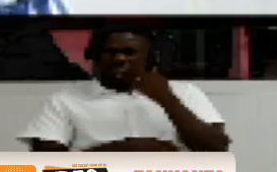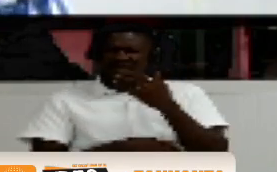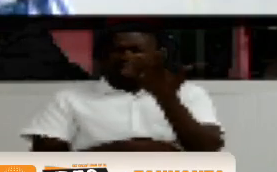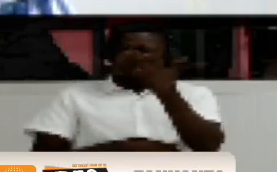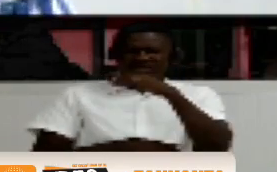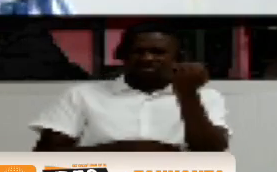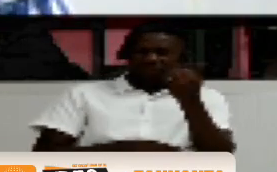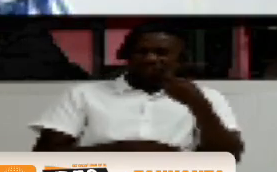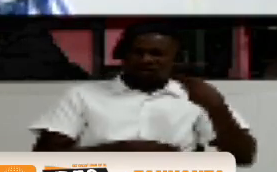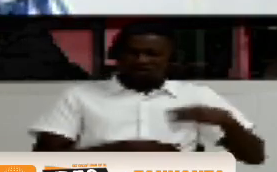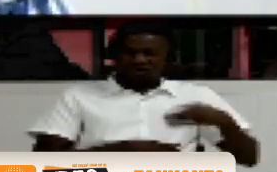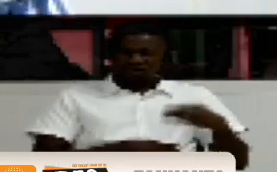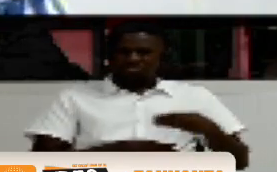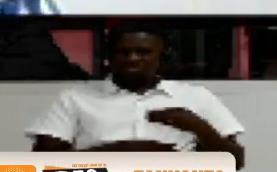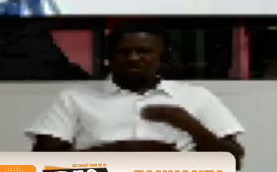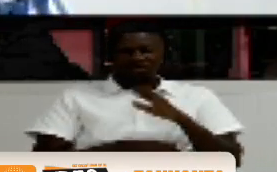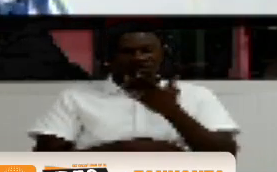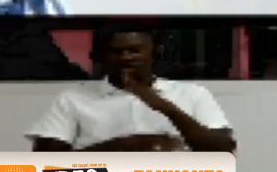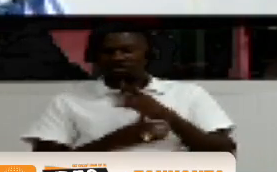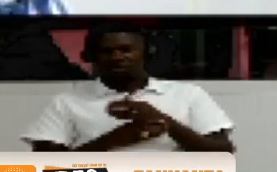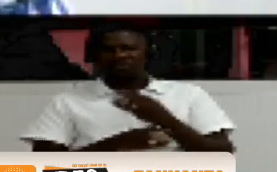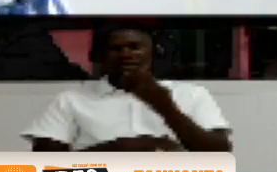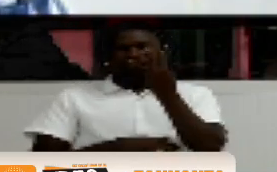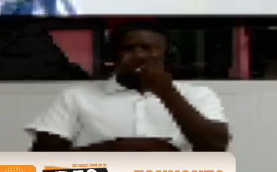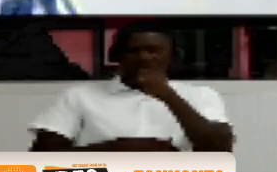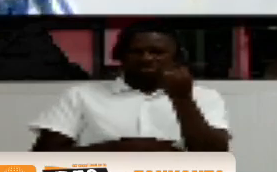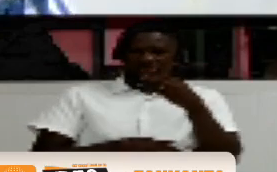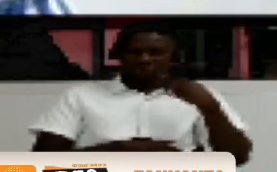$500. Oh, it will be 400.